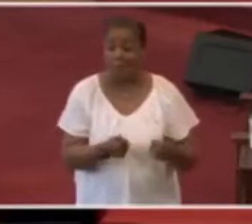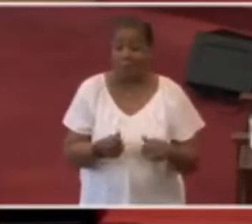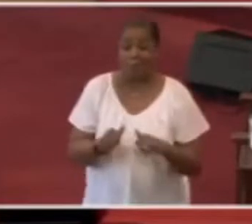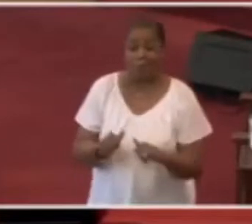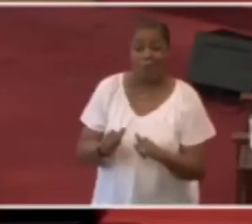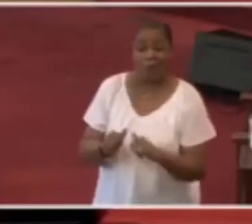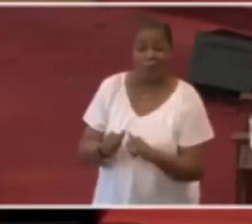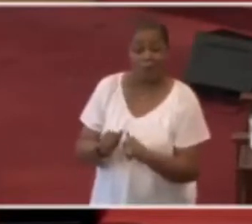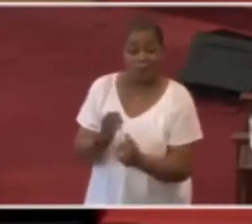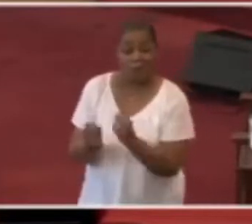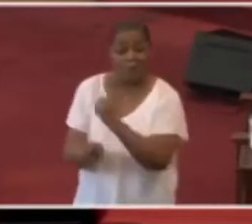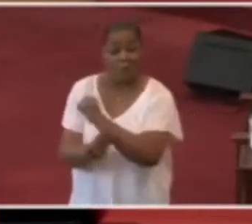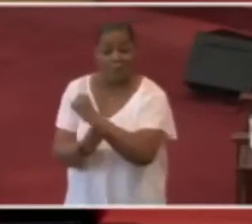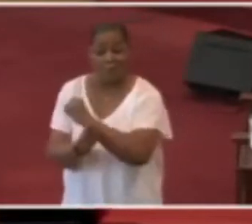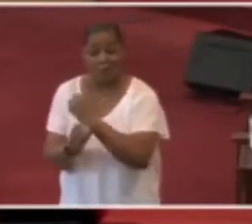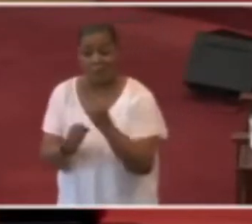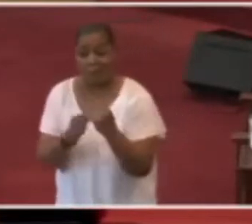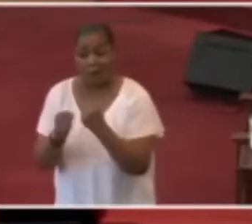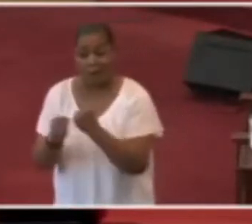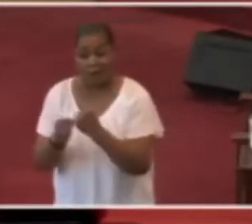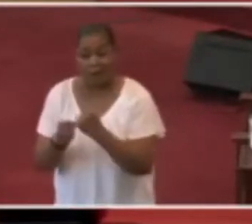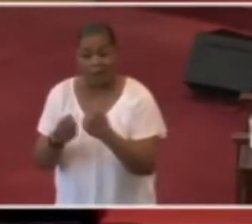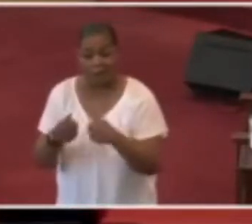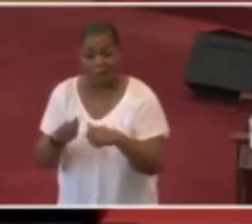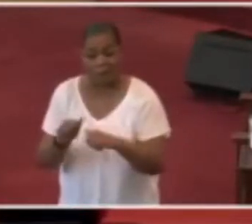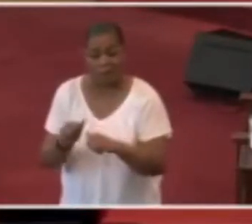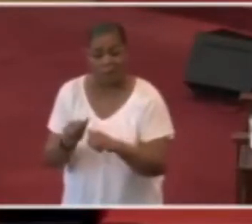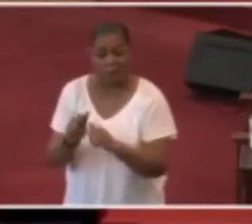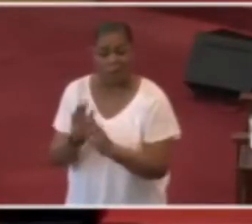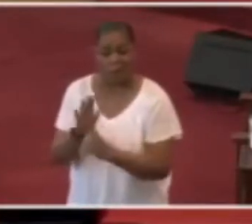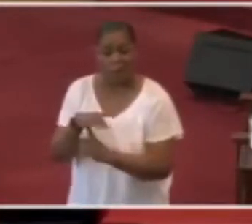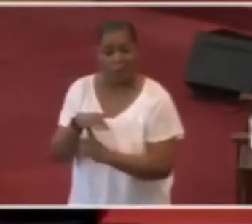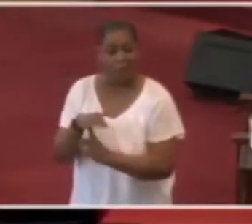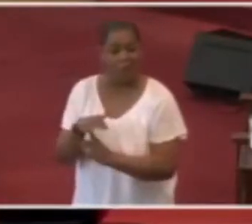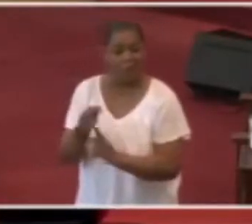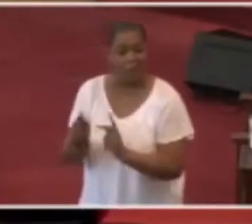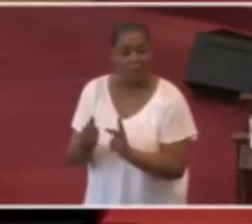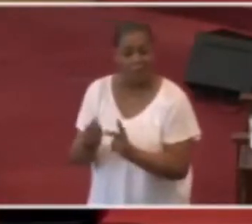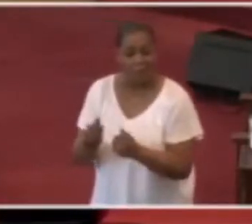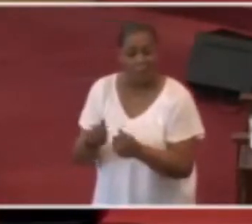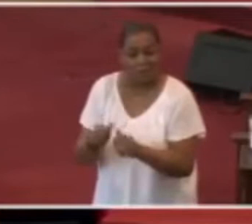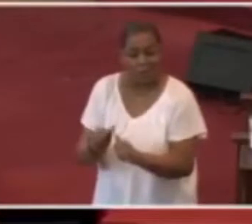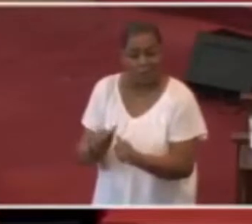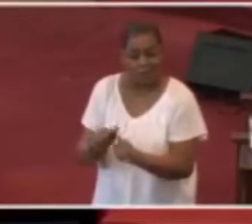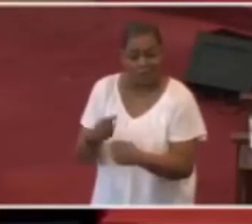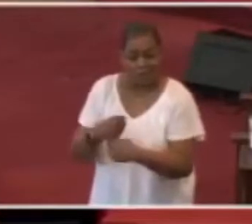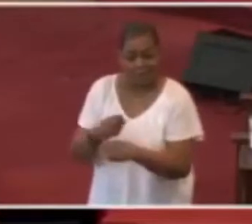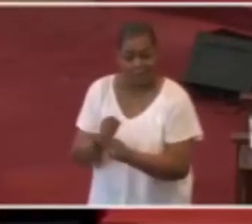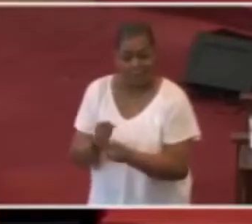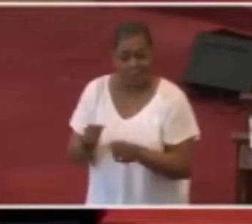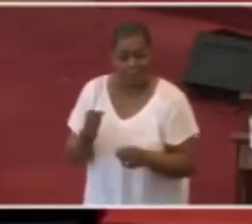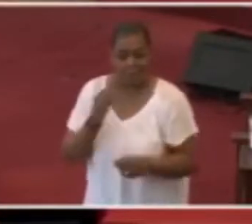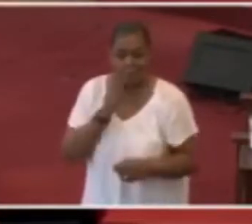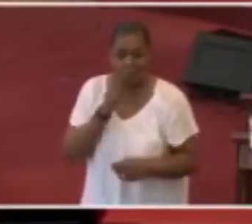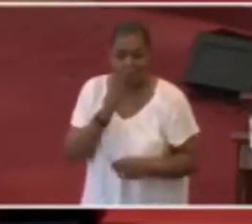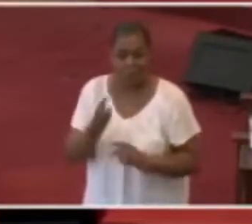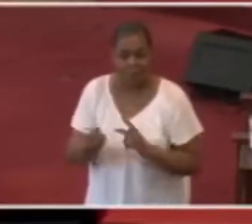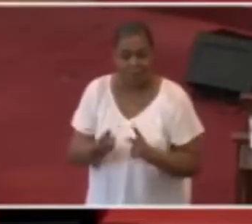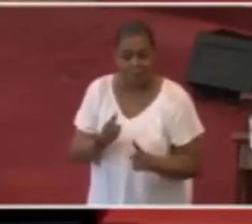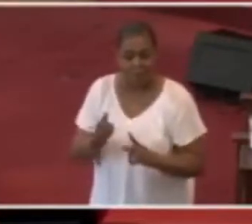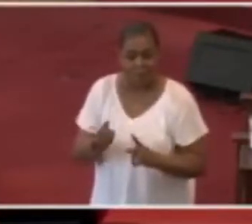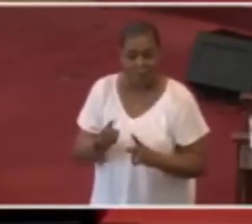protect power, trying to oppress people, and trying to make sure that all scriptural